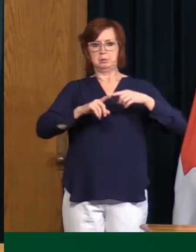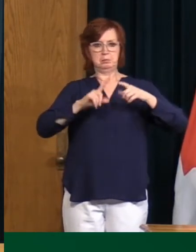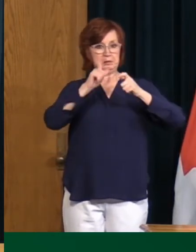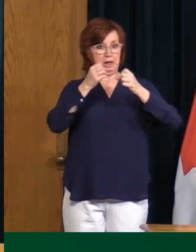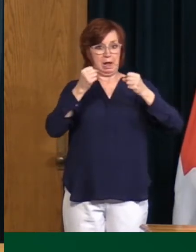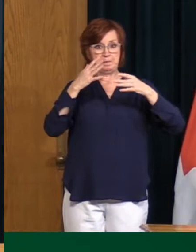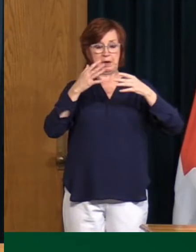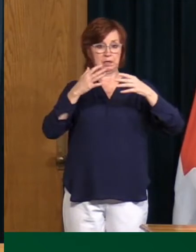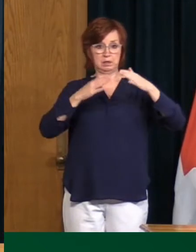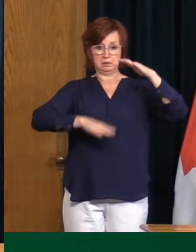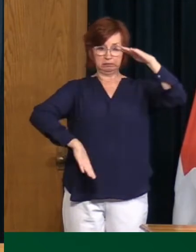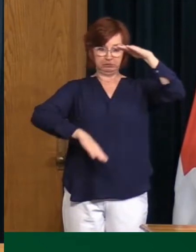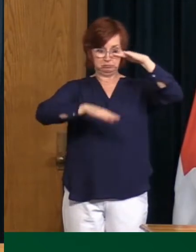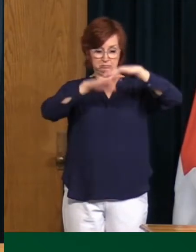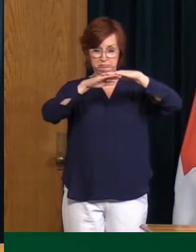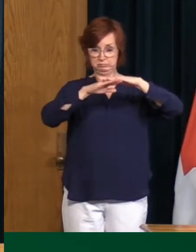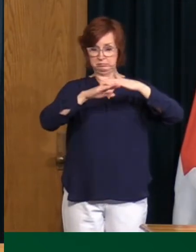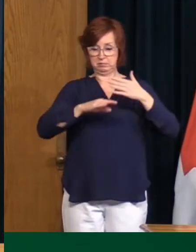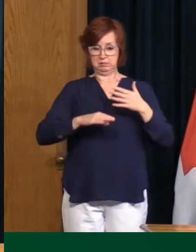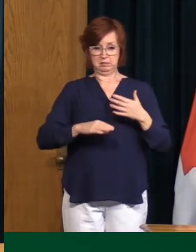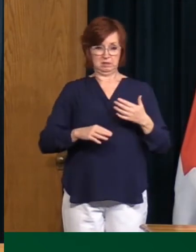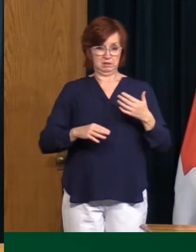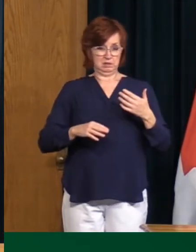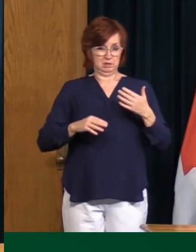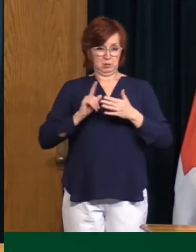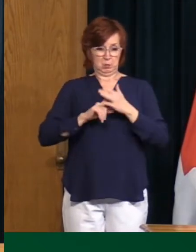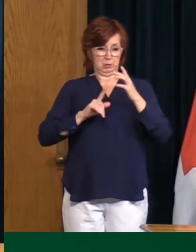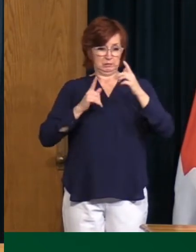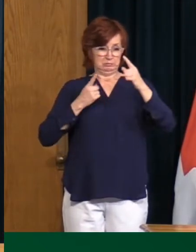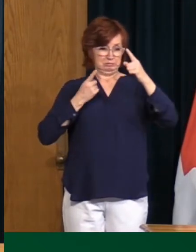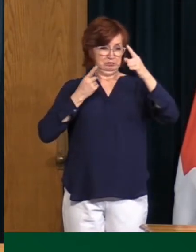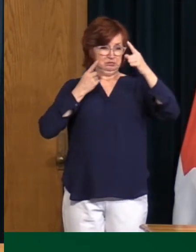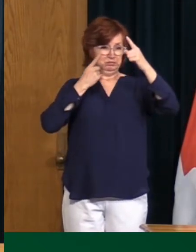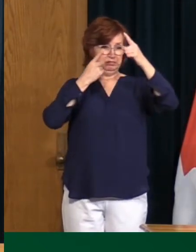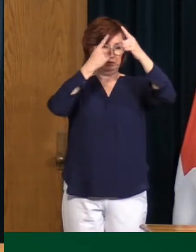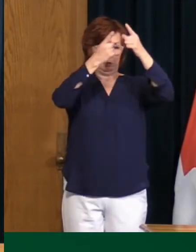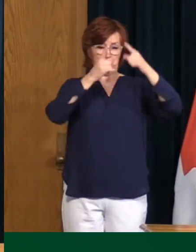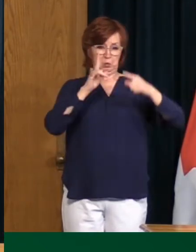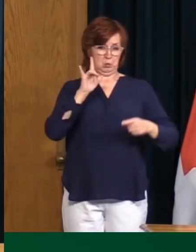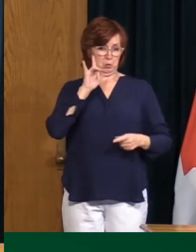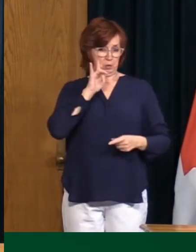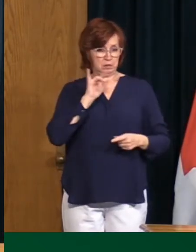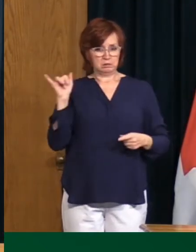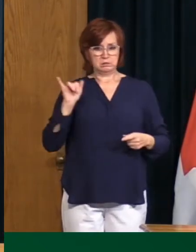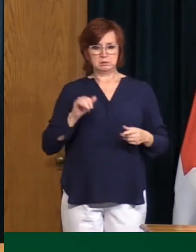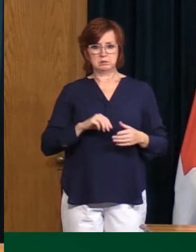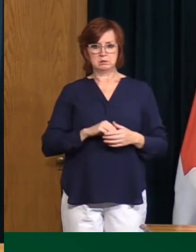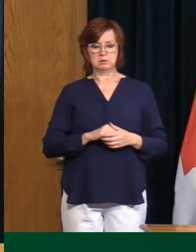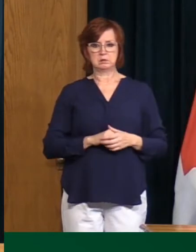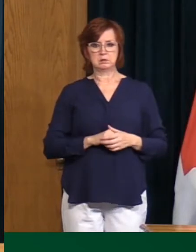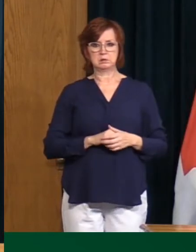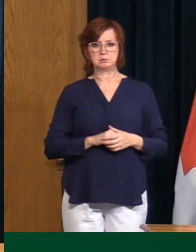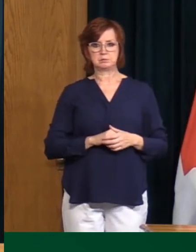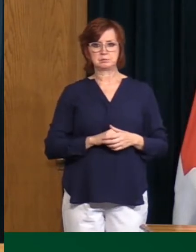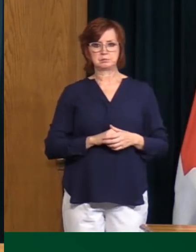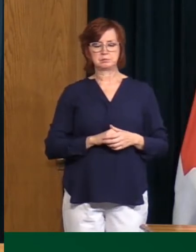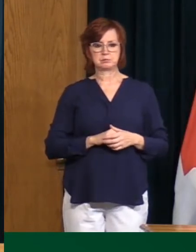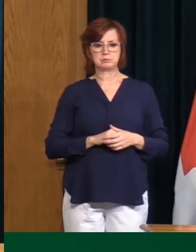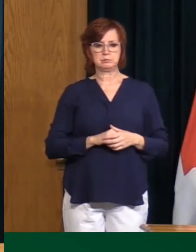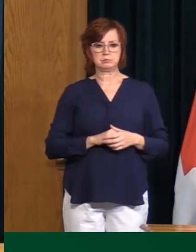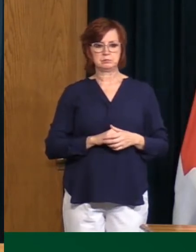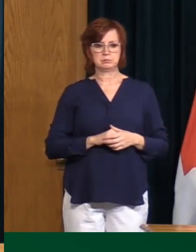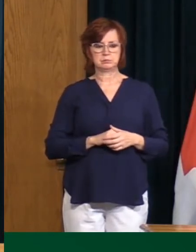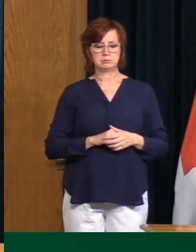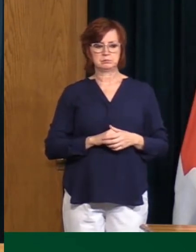have the goalposts changed in terms of how many people you want to see get tested within a certain length